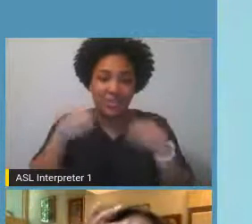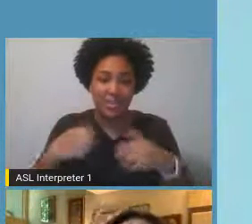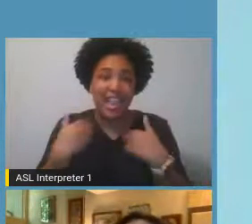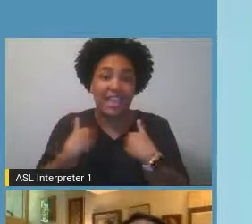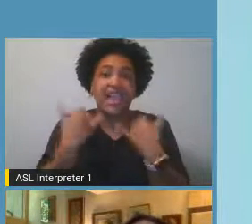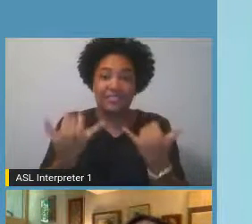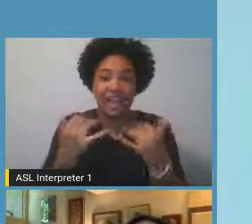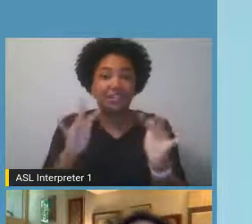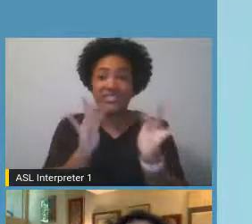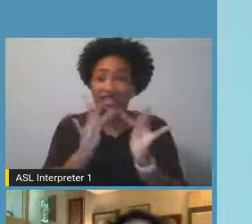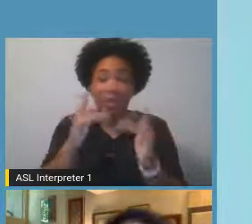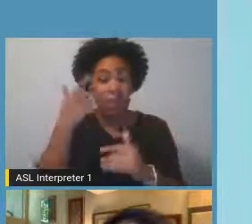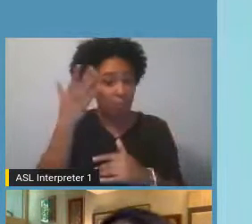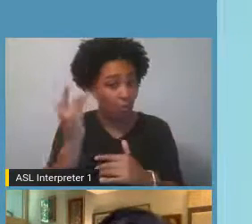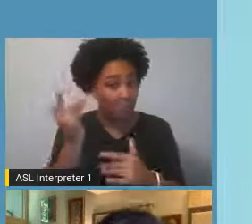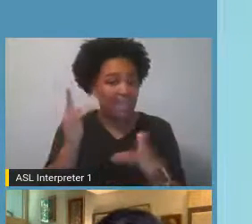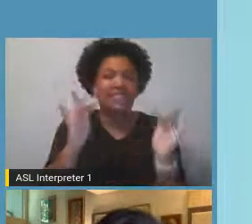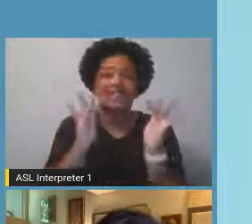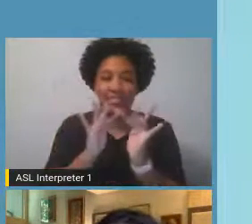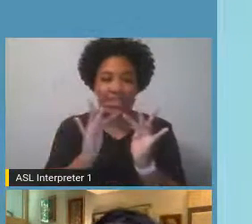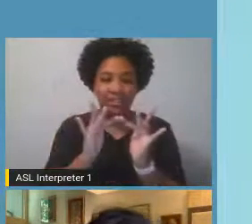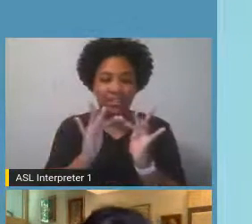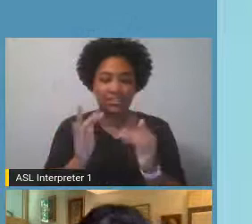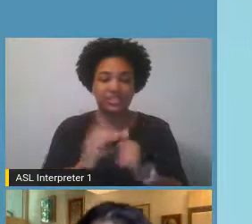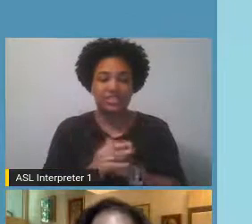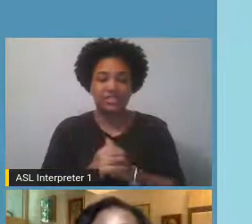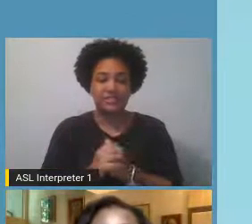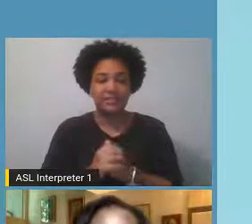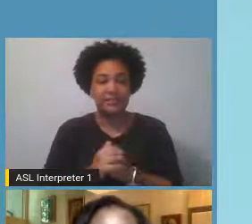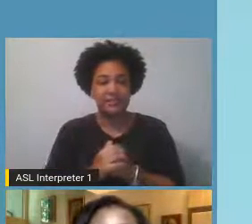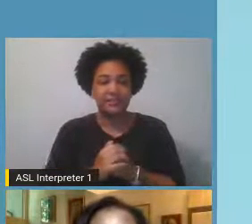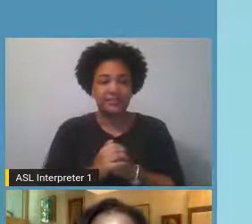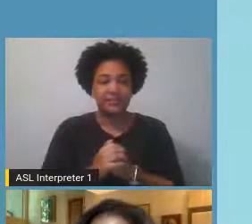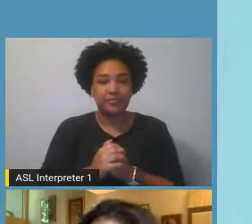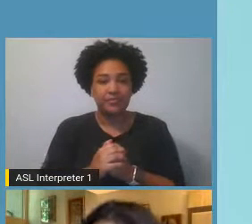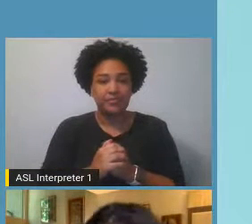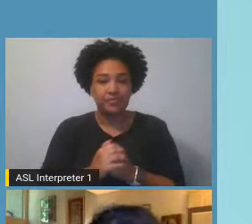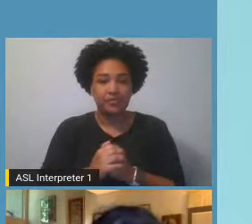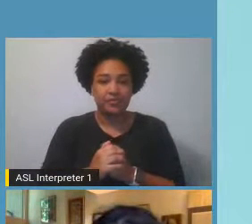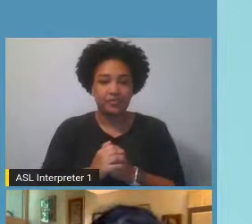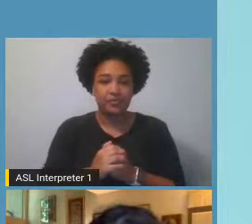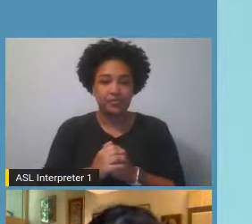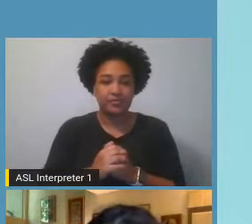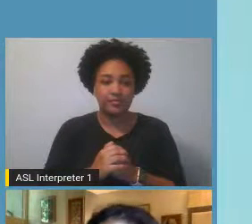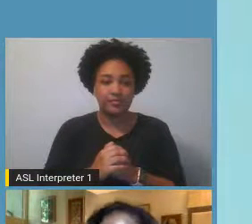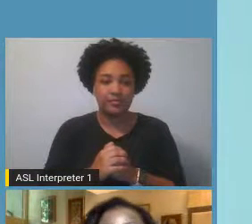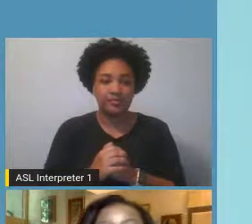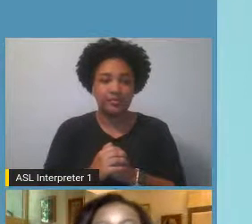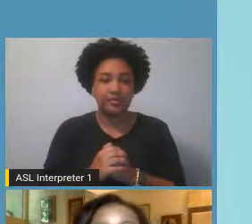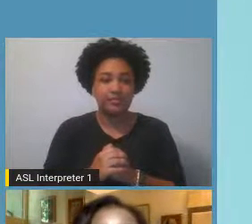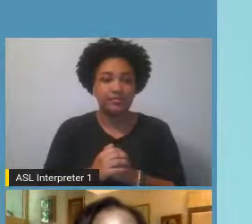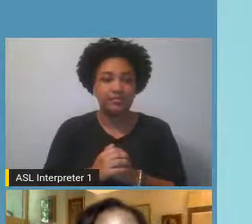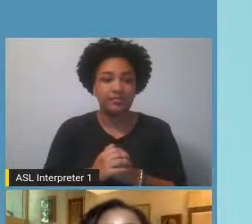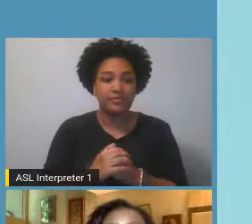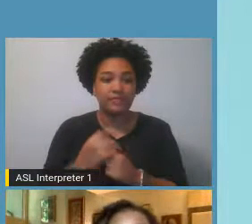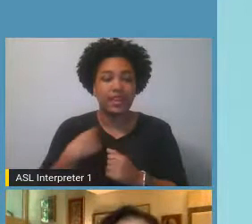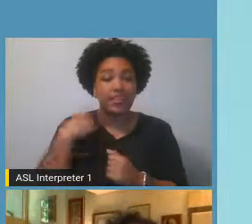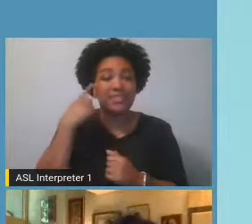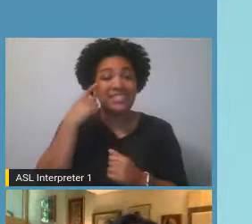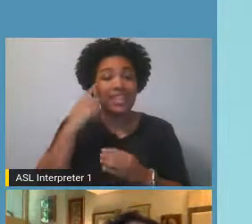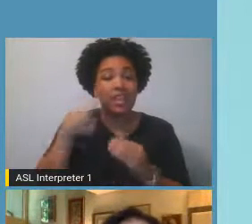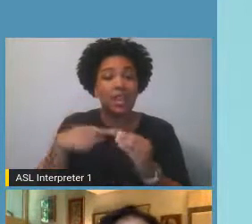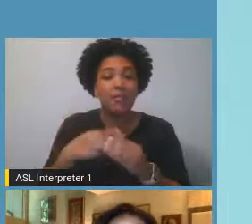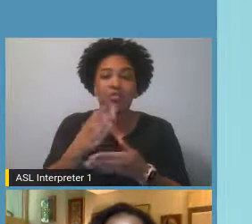So in thinking about all of this, as you think about your own digitization projects and ideas, I was thinking about some of